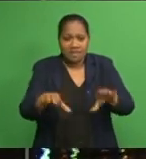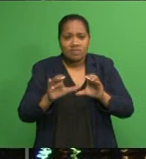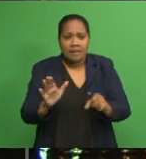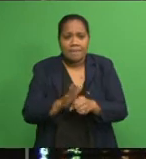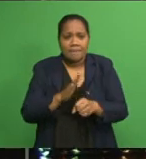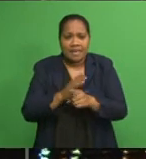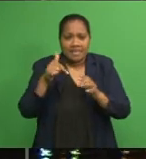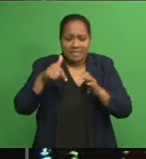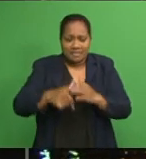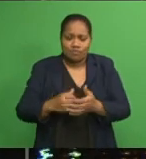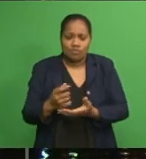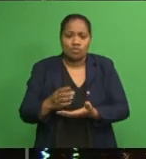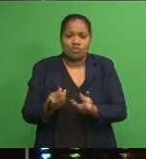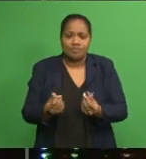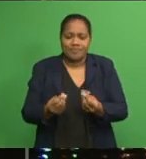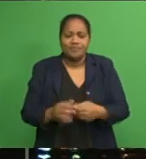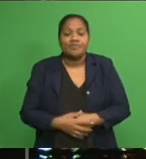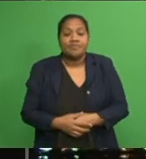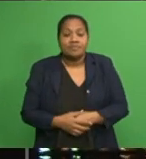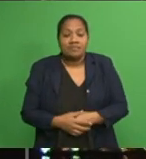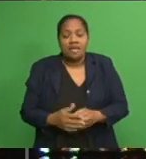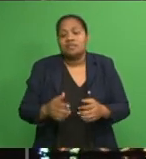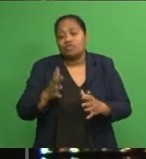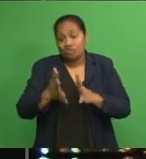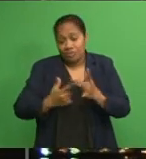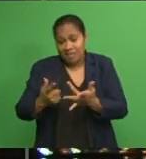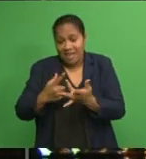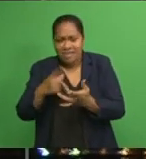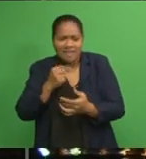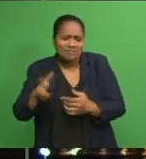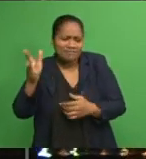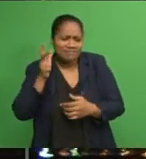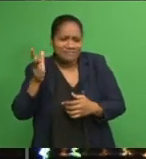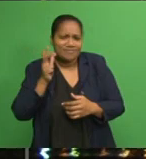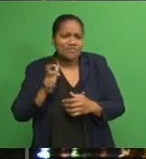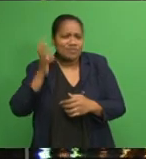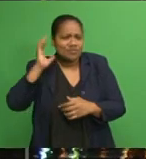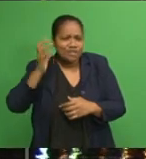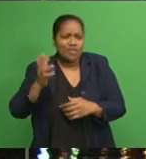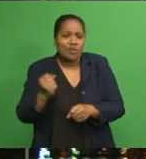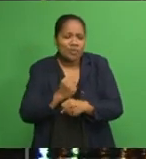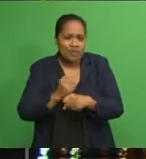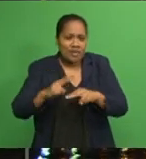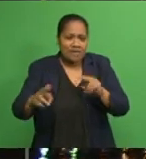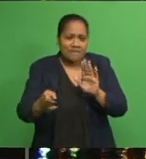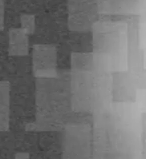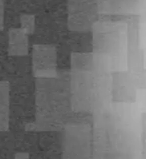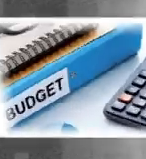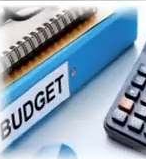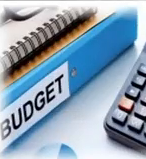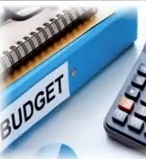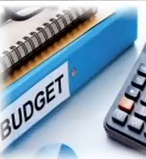into cash reserves. Now for these stories and others, tune in daily to our sister radio station Gold FM. Our poll question we're